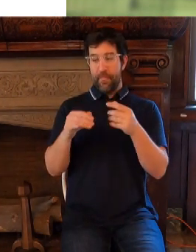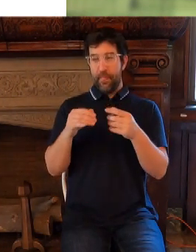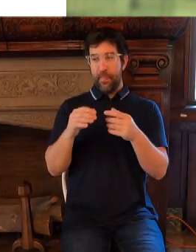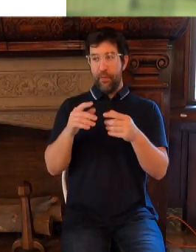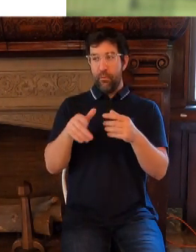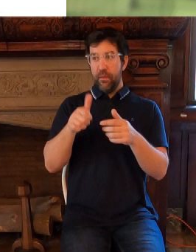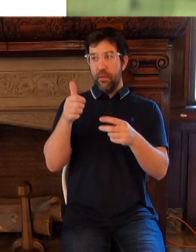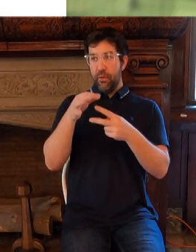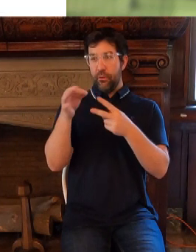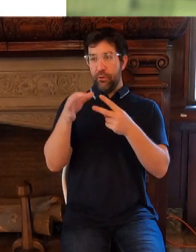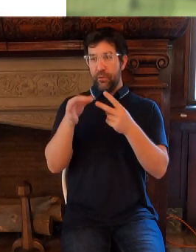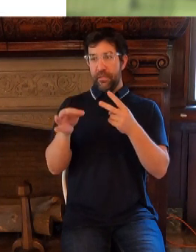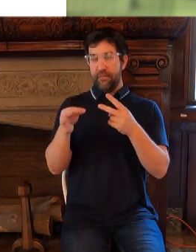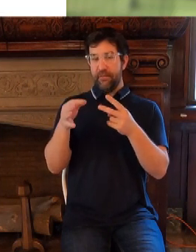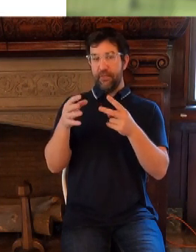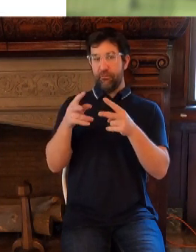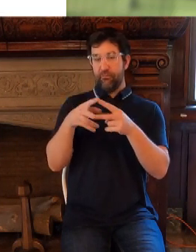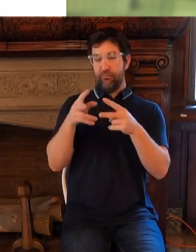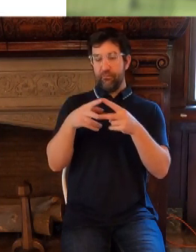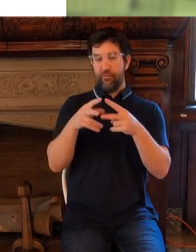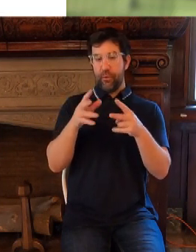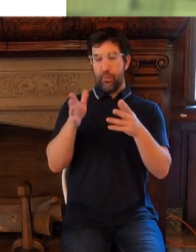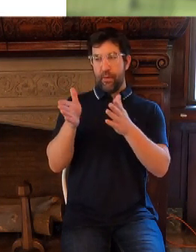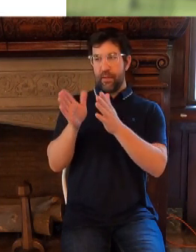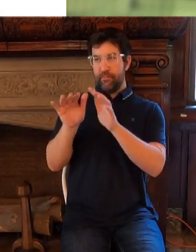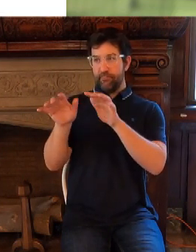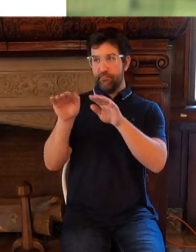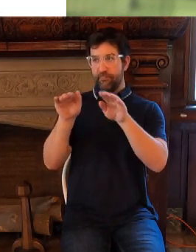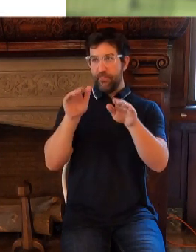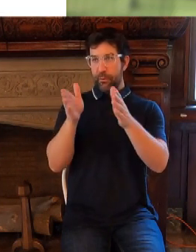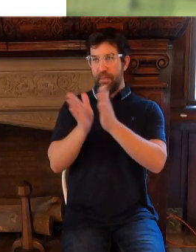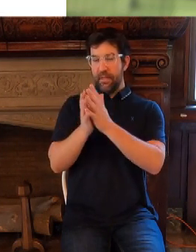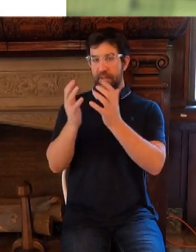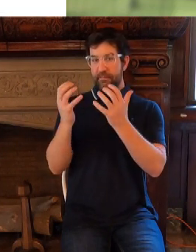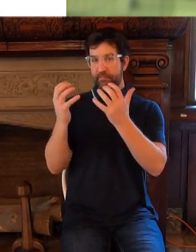With those alternatives defined, we went to the community again to